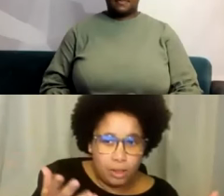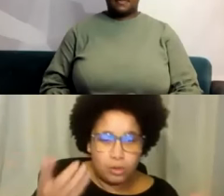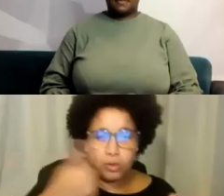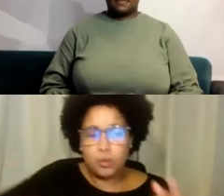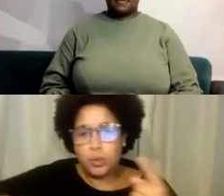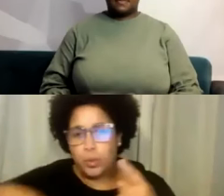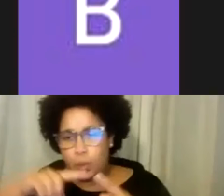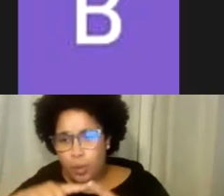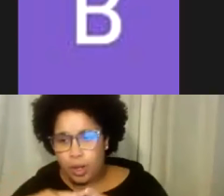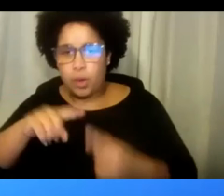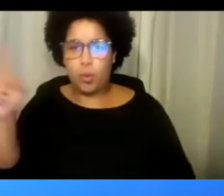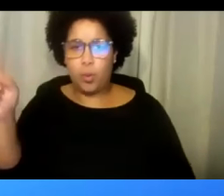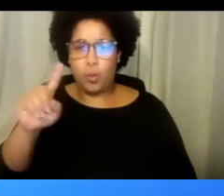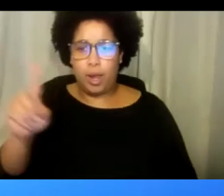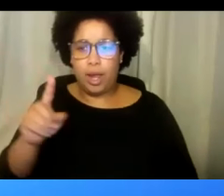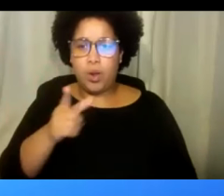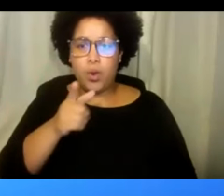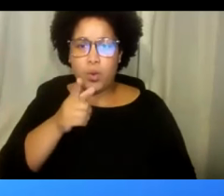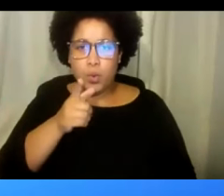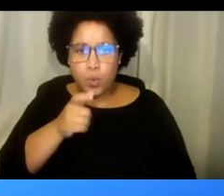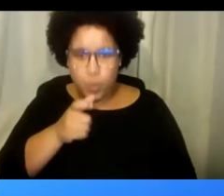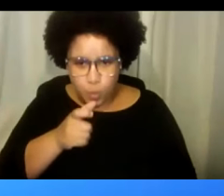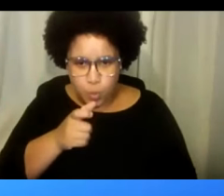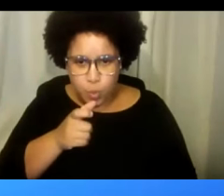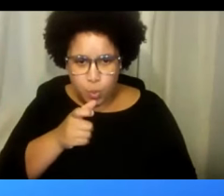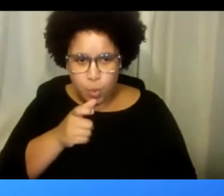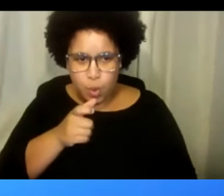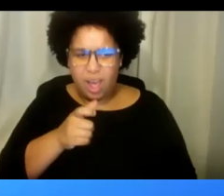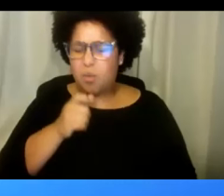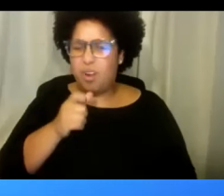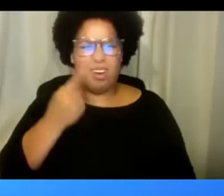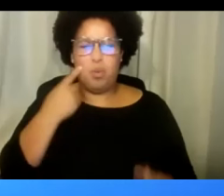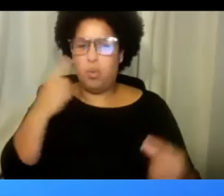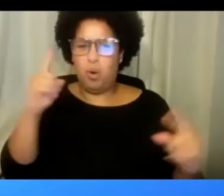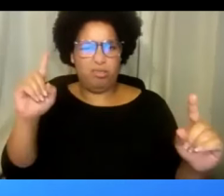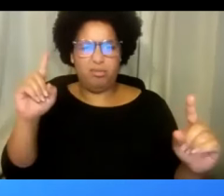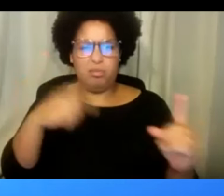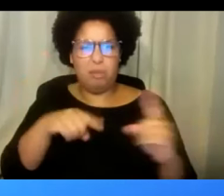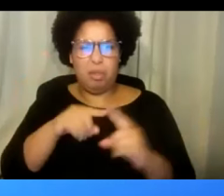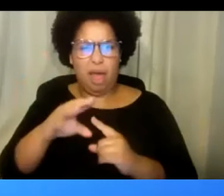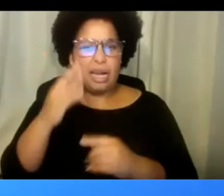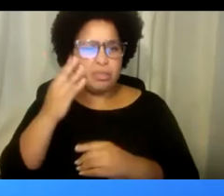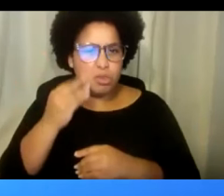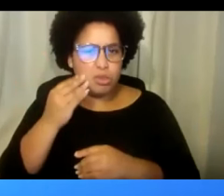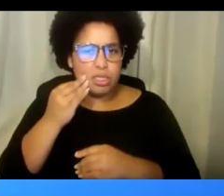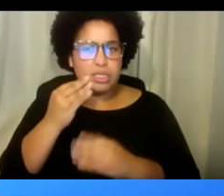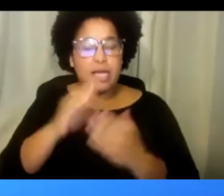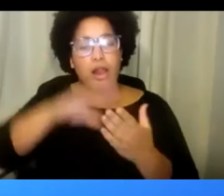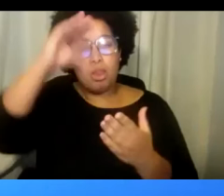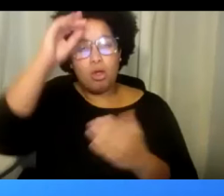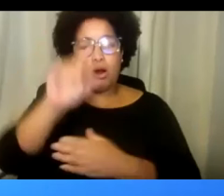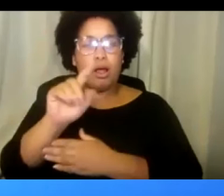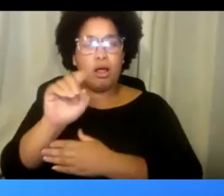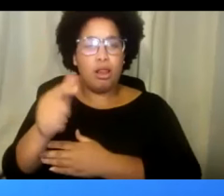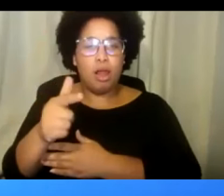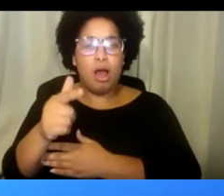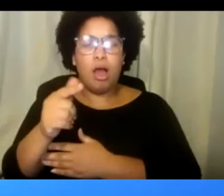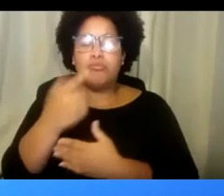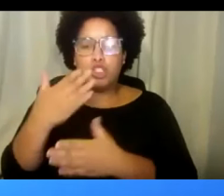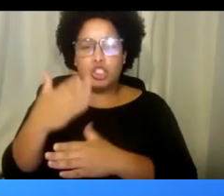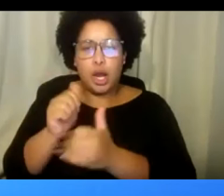and what worked and didn't about the experience. A learning log can be used to track progress and share with the support